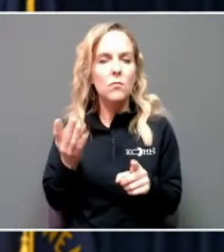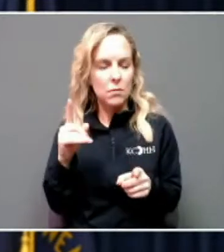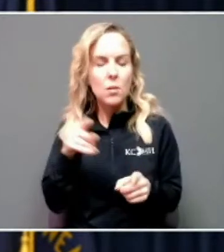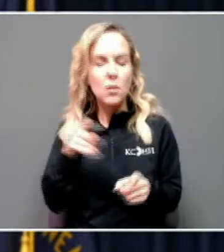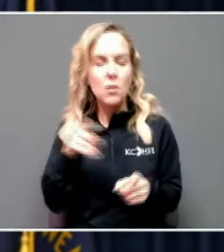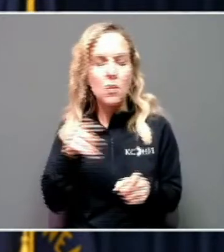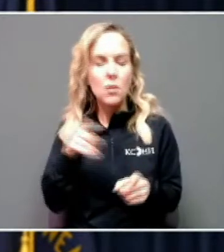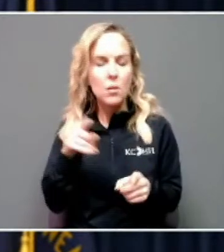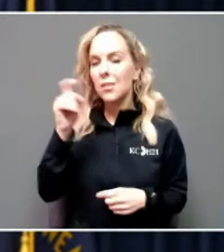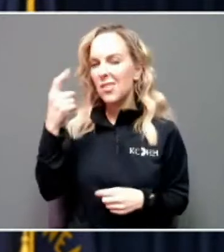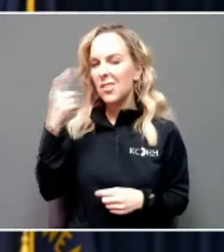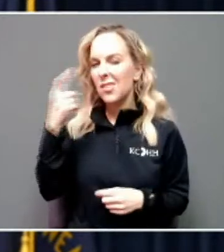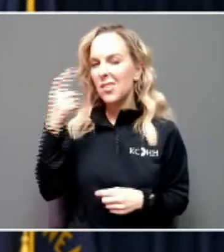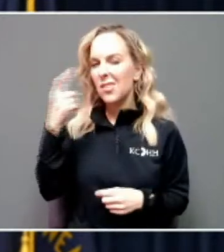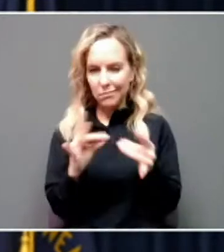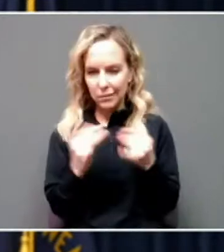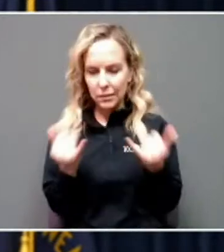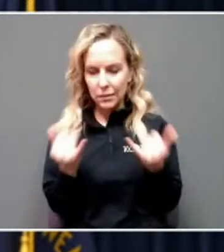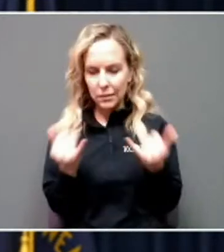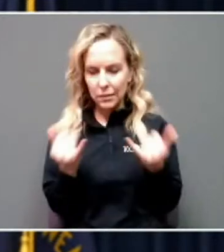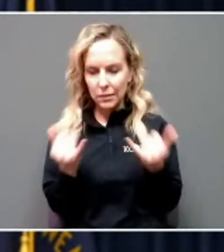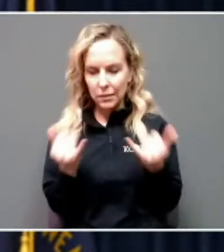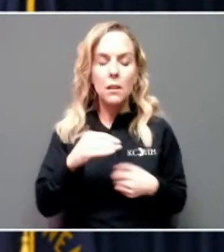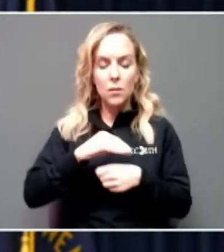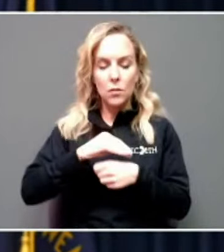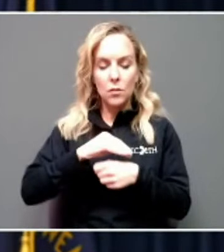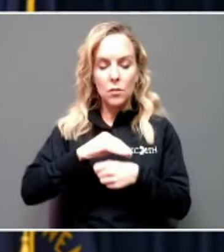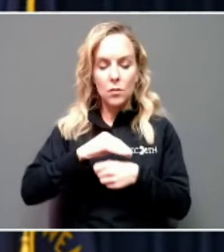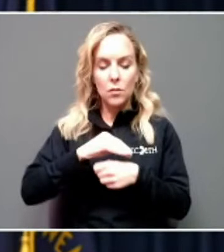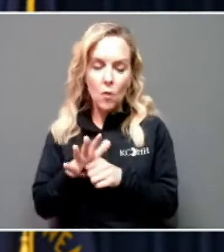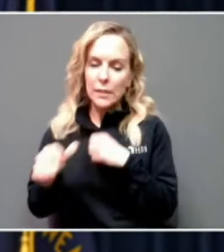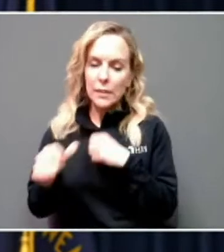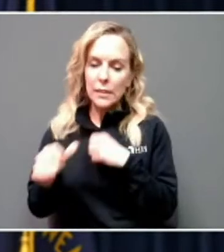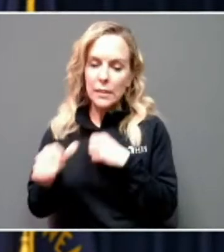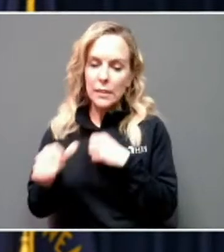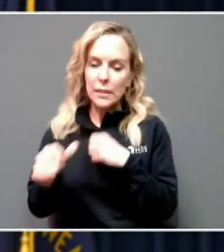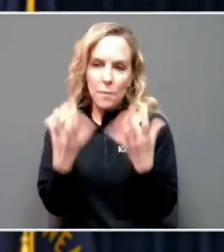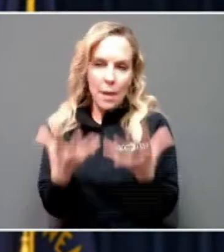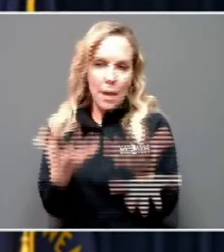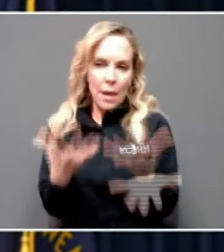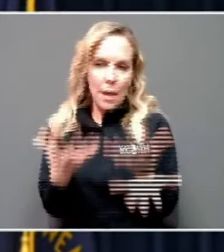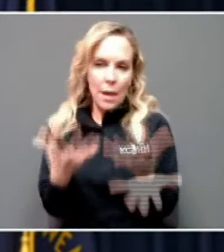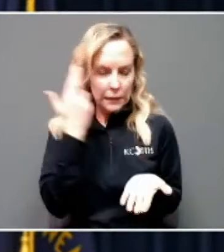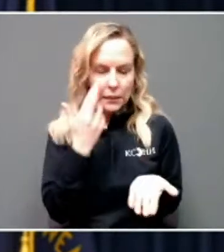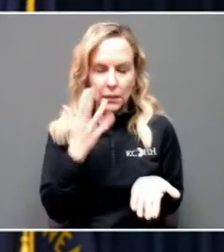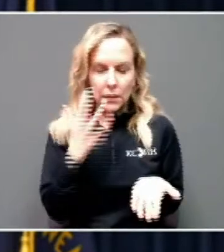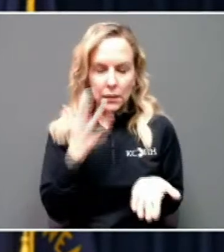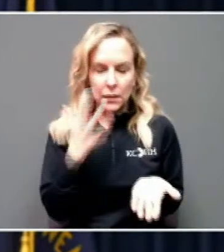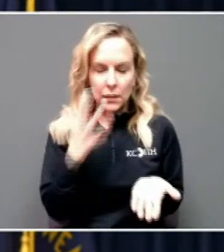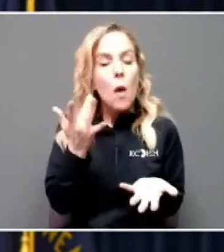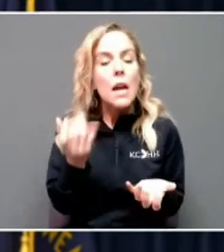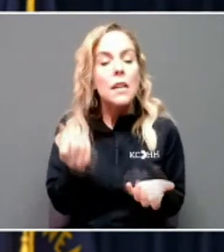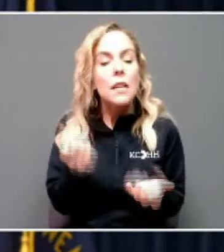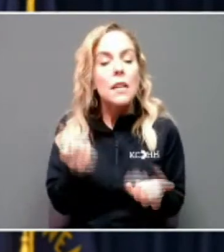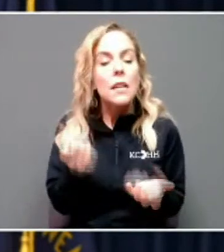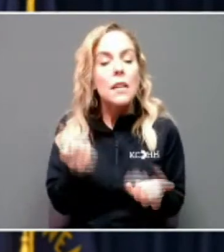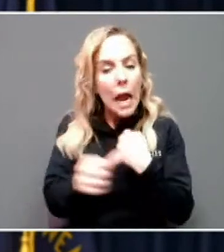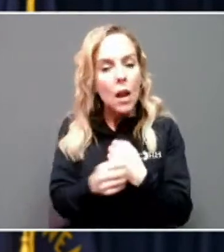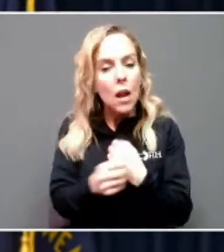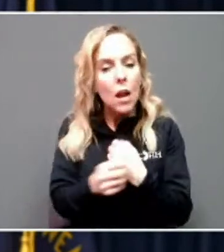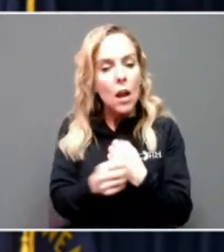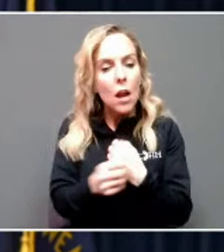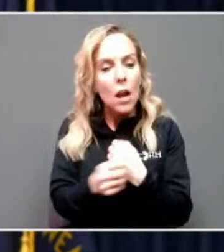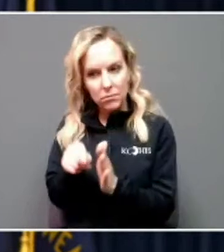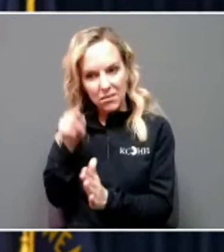the, COVID's dangerous for a lot of reasons. It's dangerous for how many people it kills, the 3rd leading cause